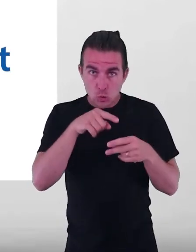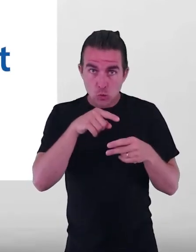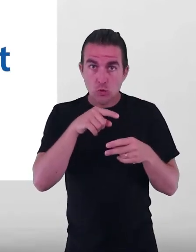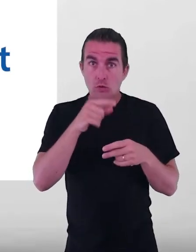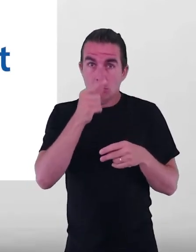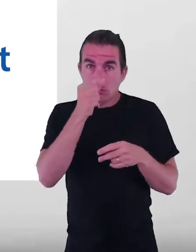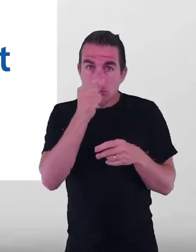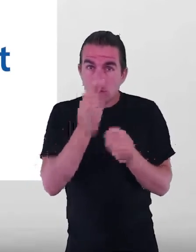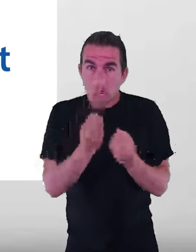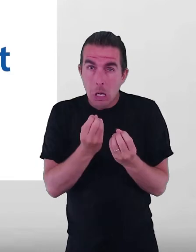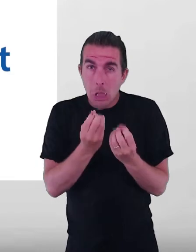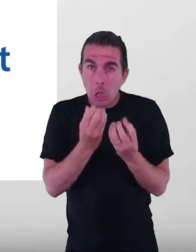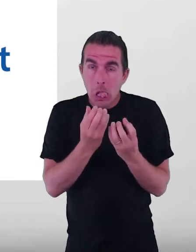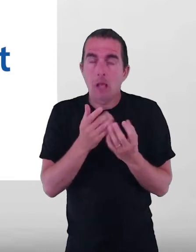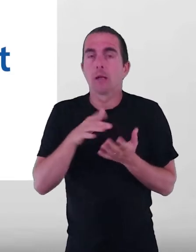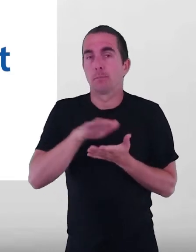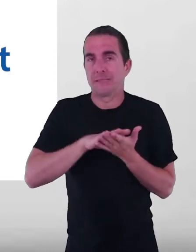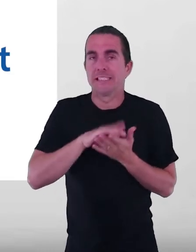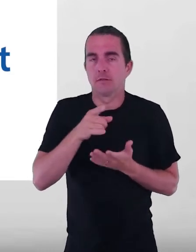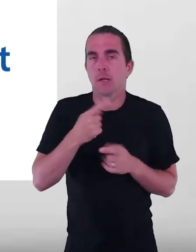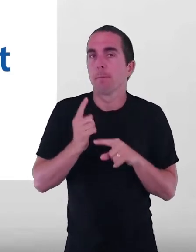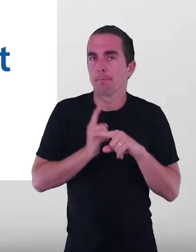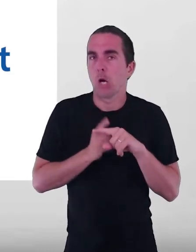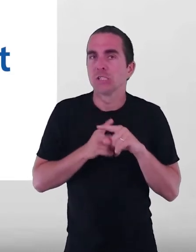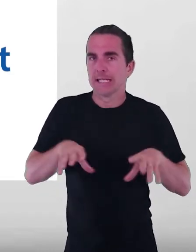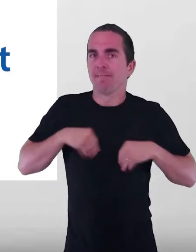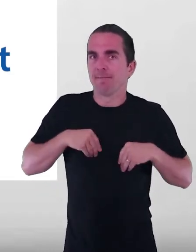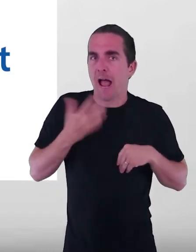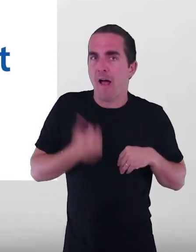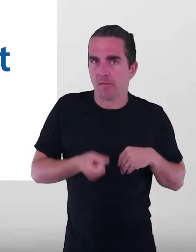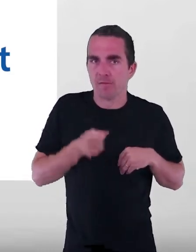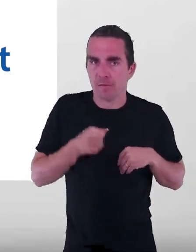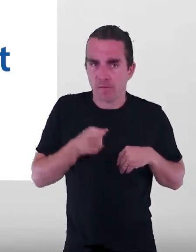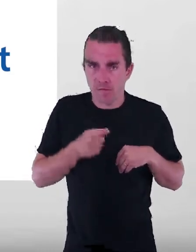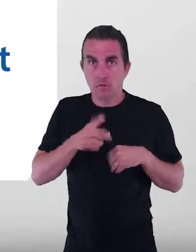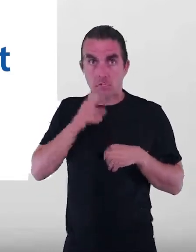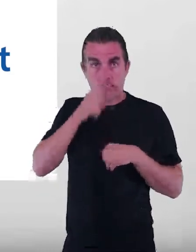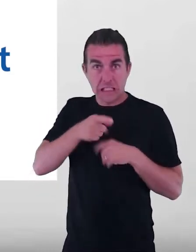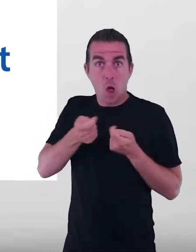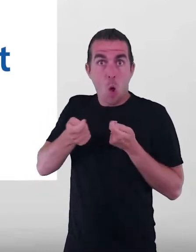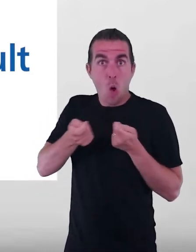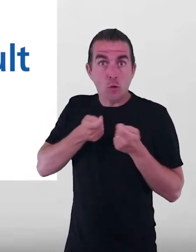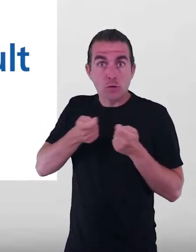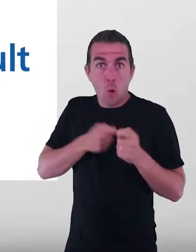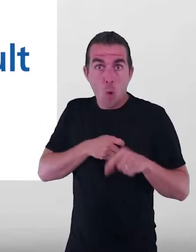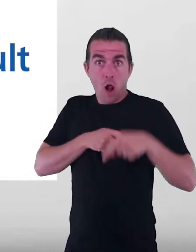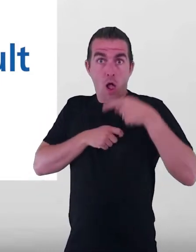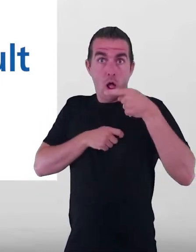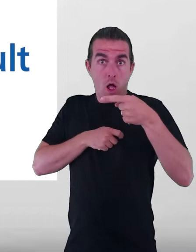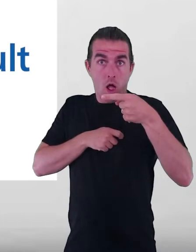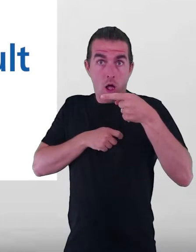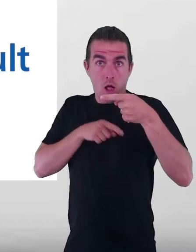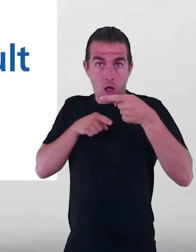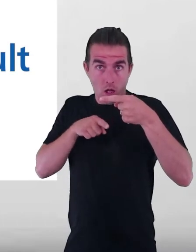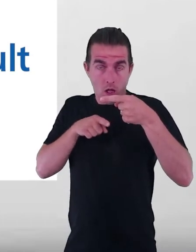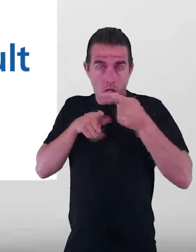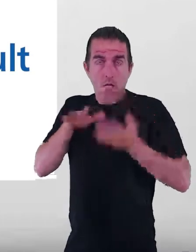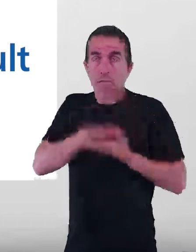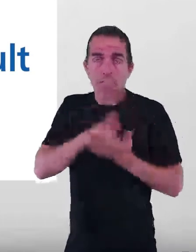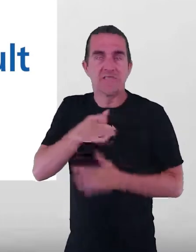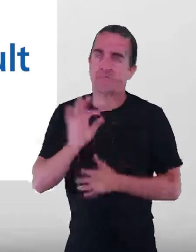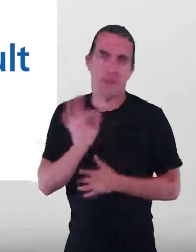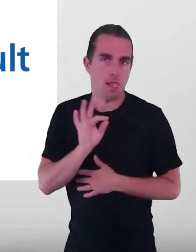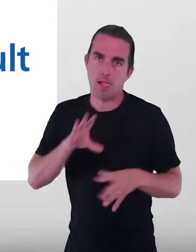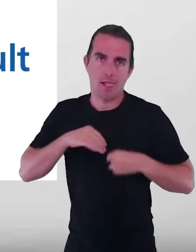T, even a faint line within the result window indicates the test is positive. The presence of only a control